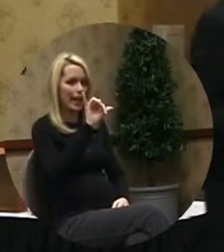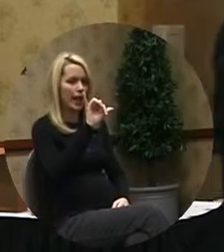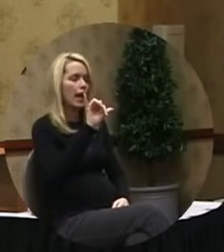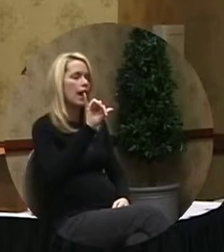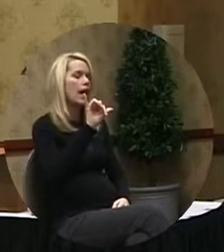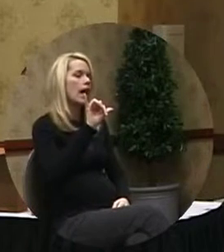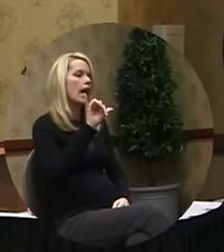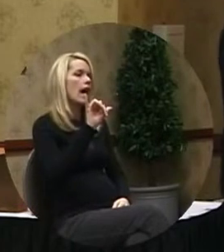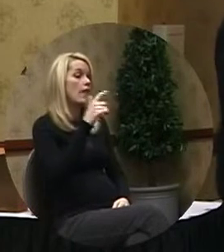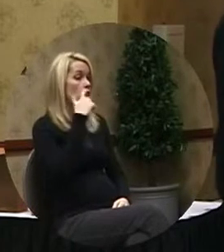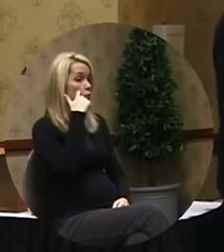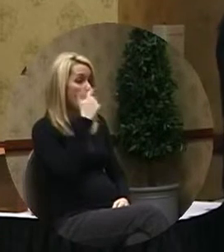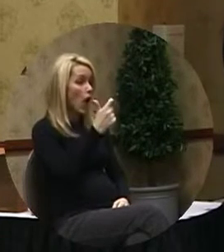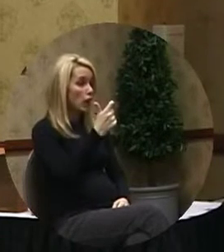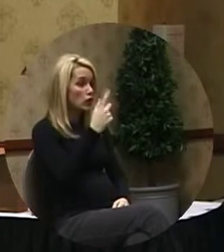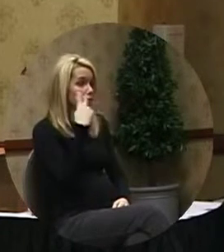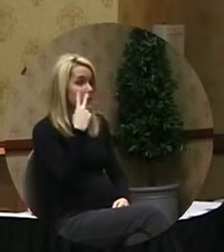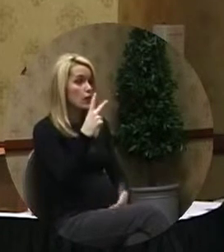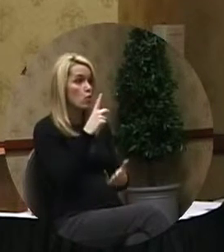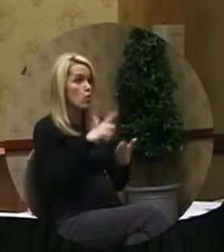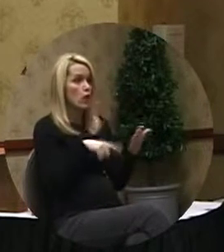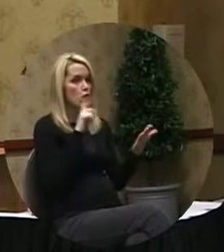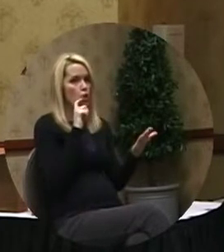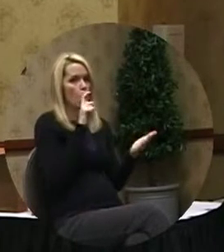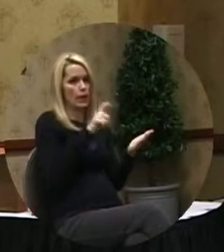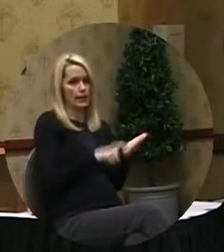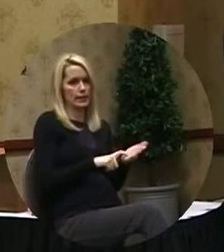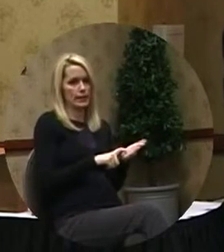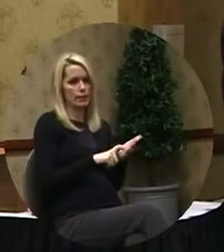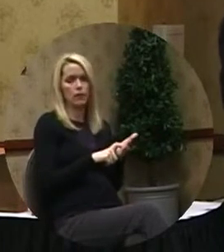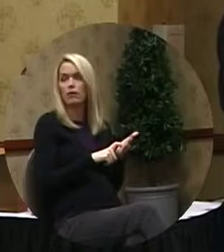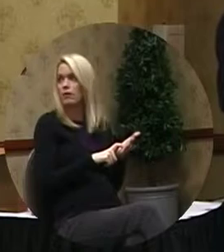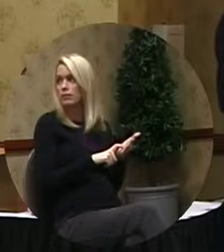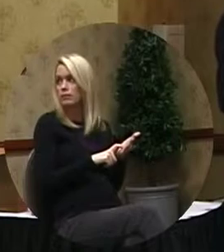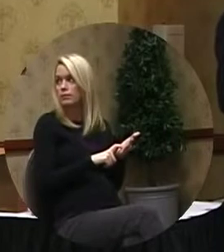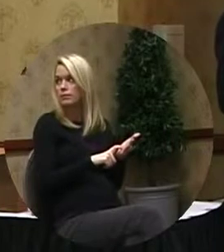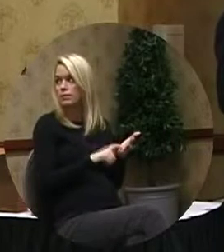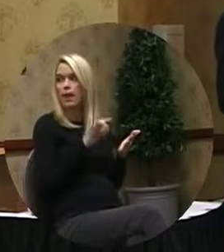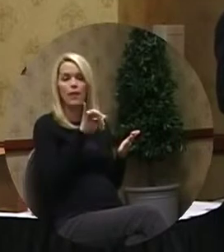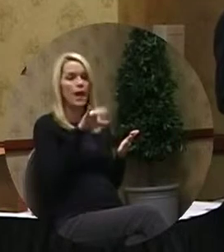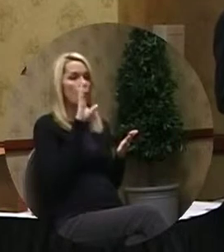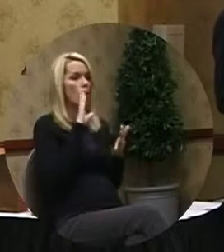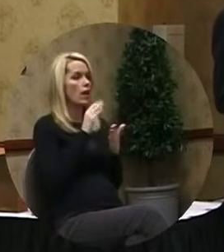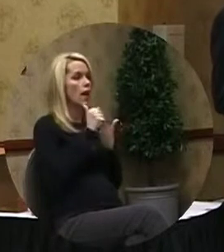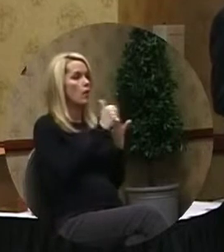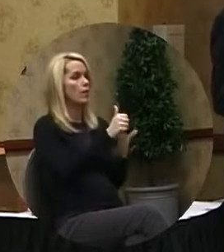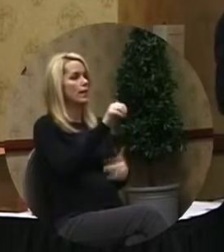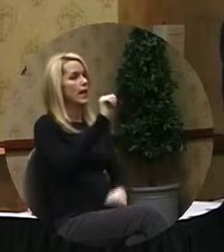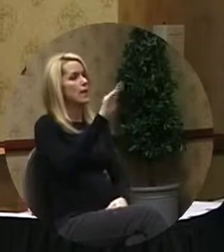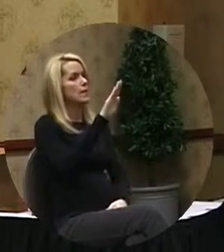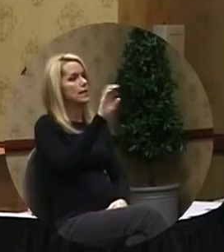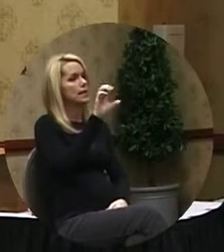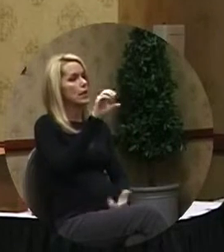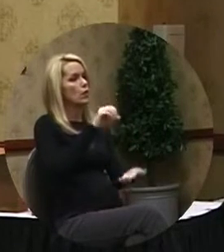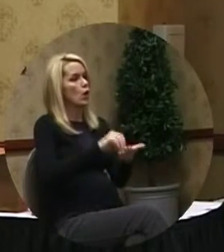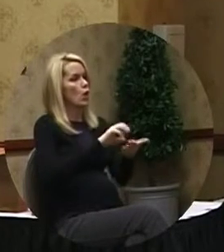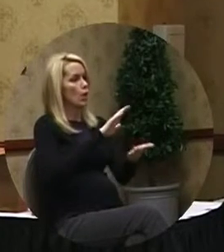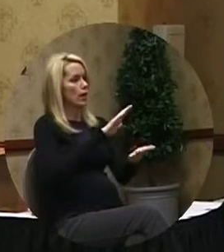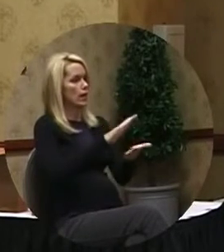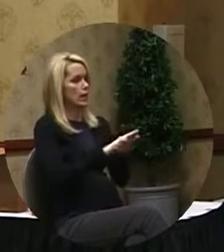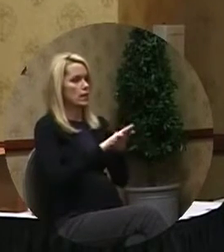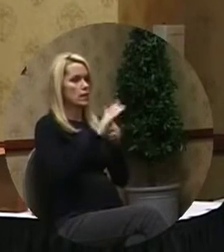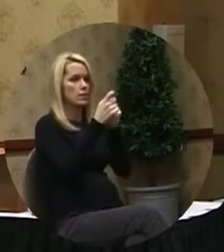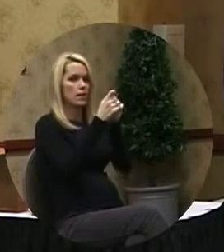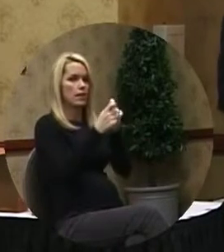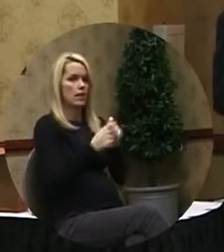get them nailed down. Now, what does that build to? It builds to an ABC recording, which is you're looking specifically